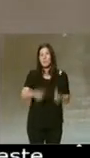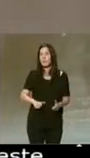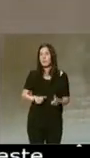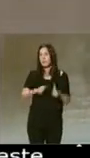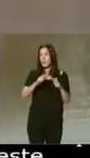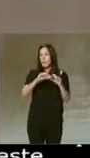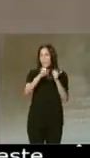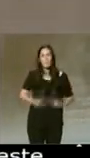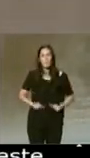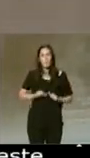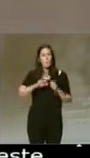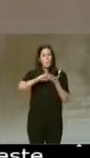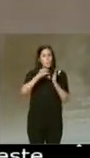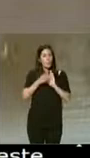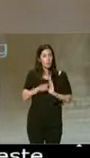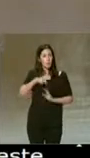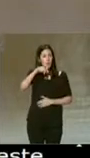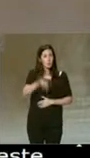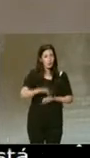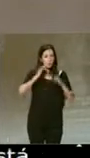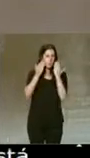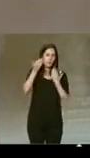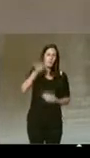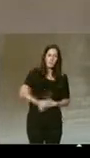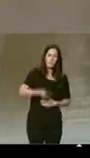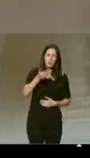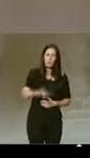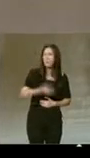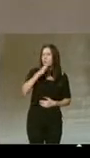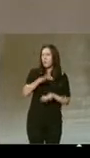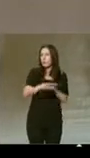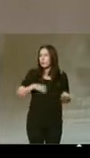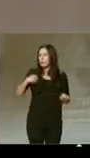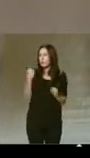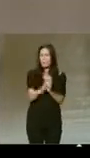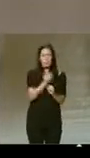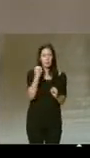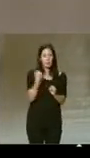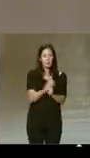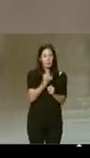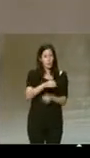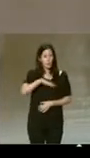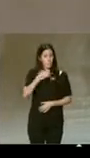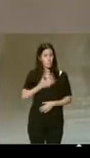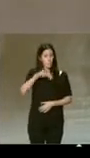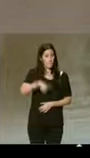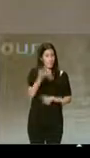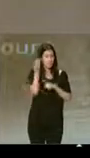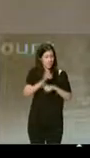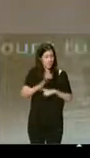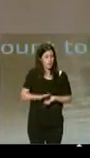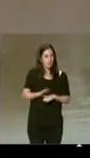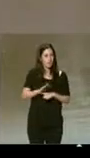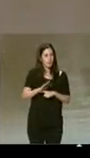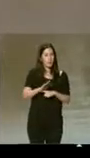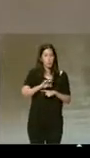process. Finally, the methodological issues which are paramount to this conference, because most of the papers that